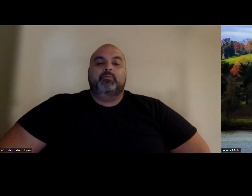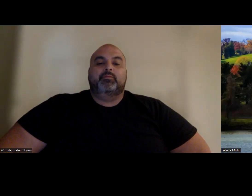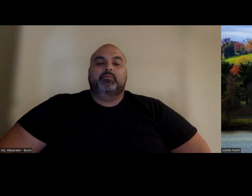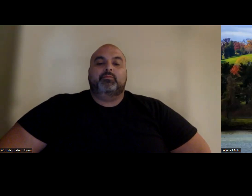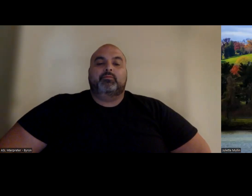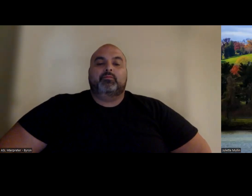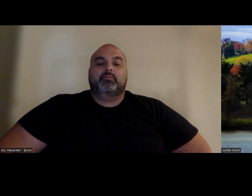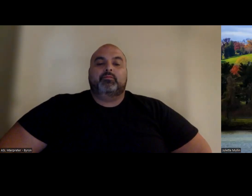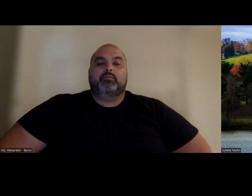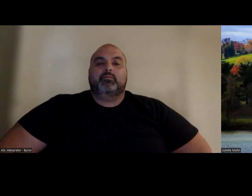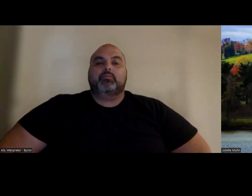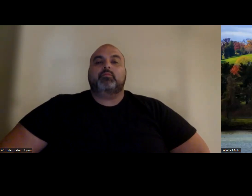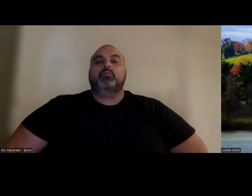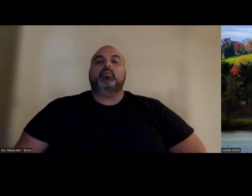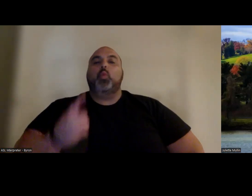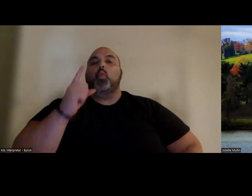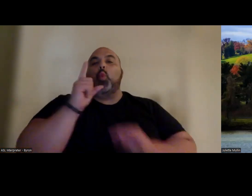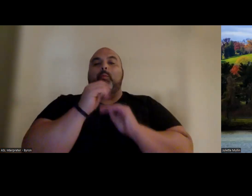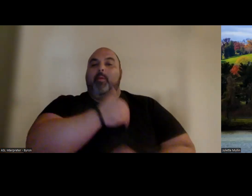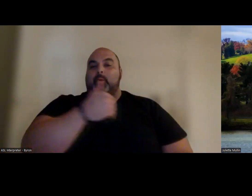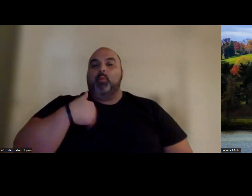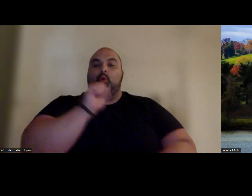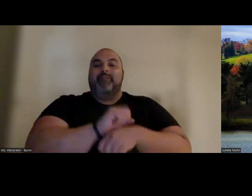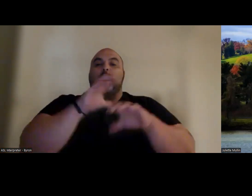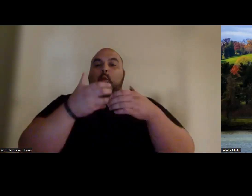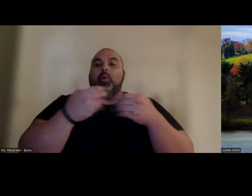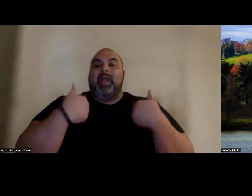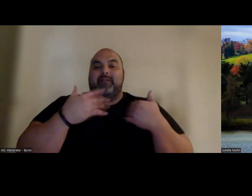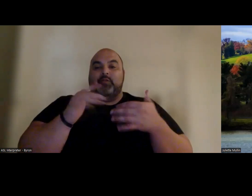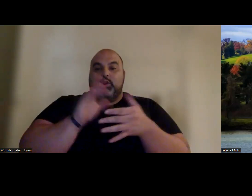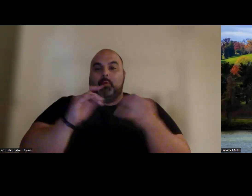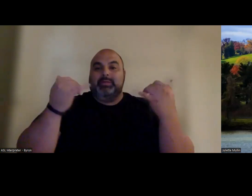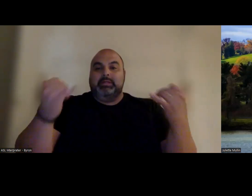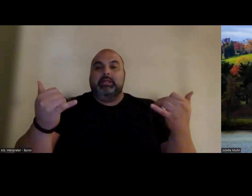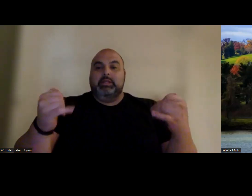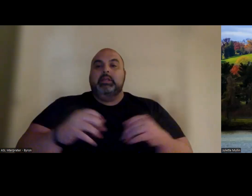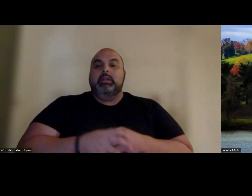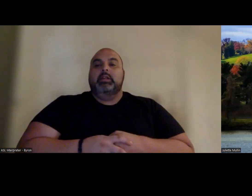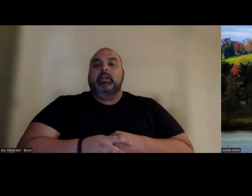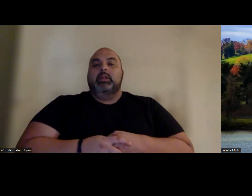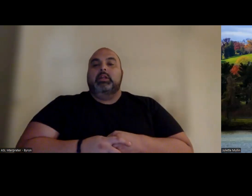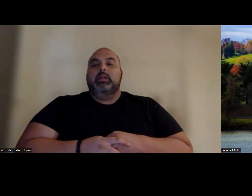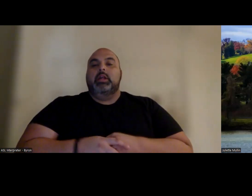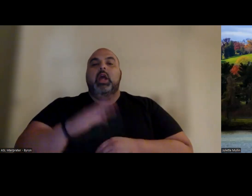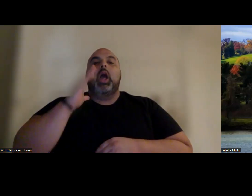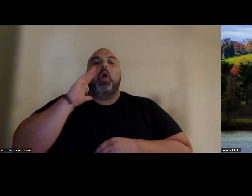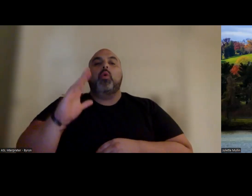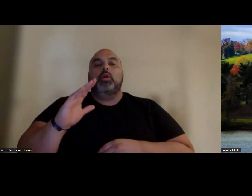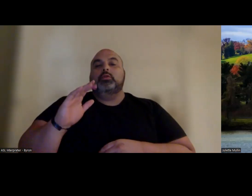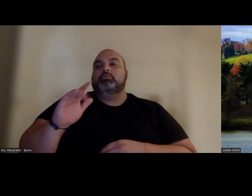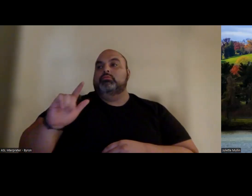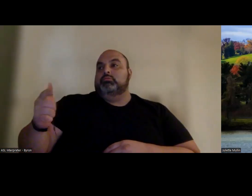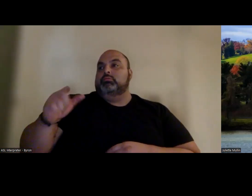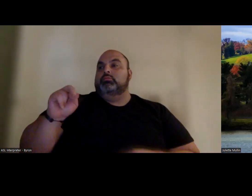I know we have one more member of our work group to prepare comments today. I'm going to turn it to Nancy